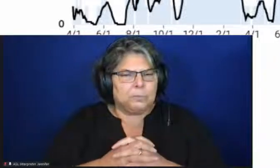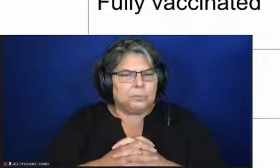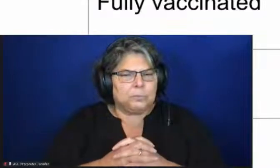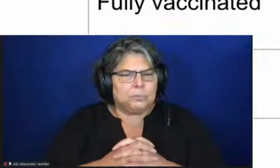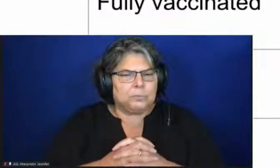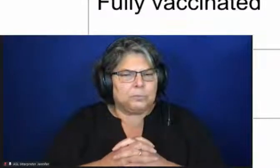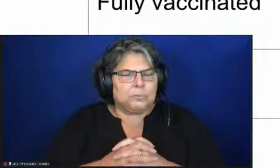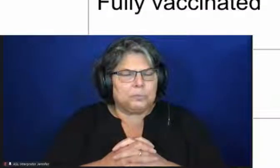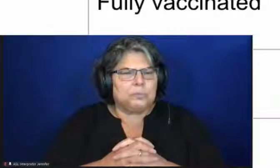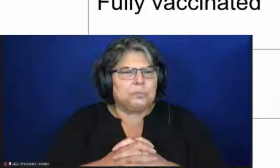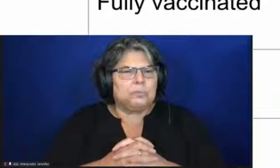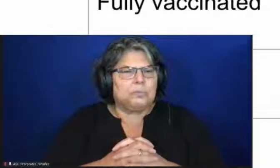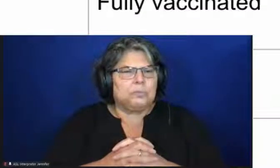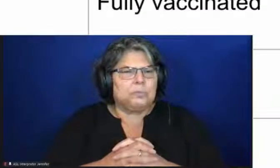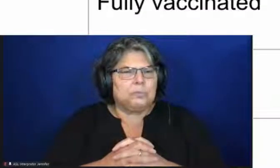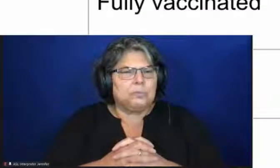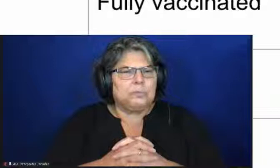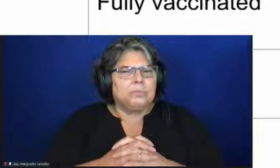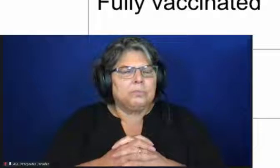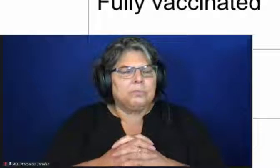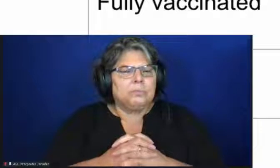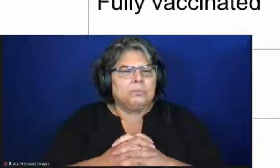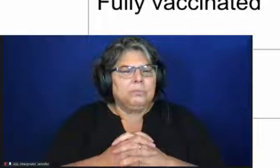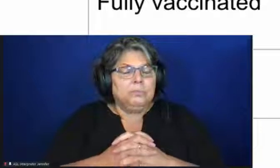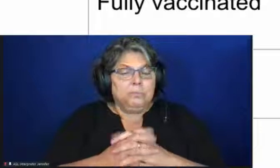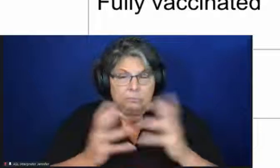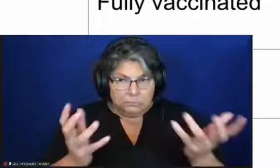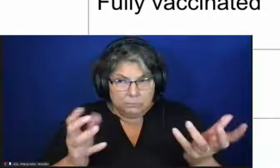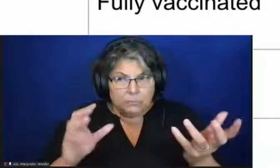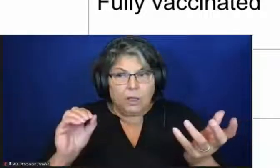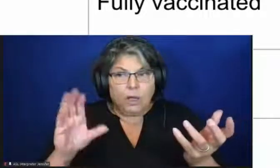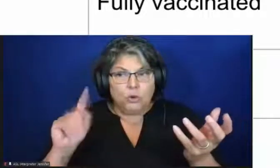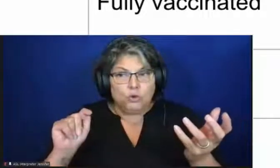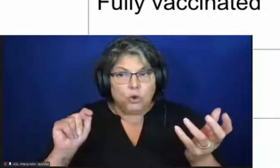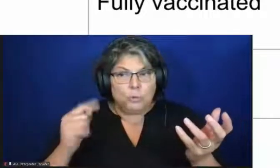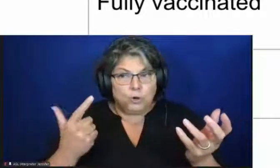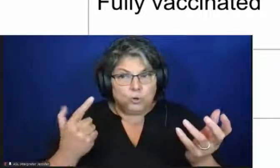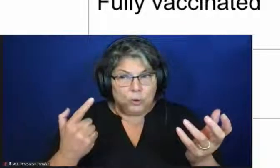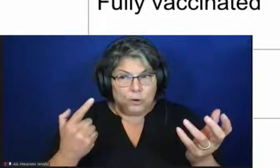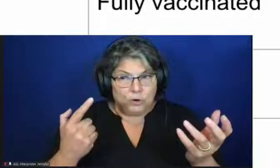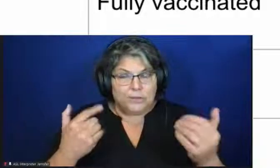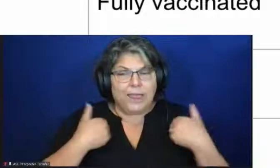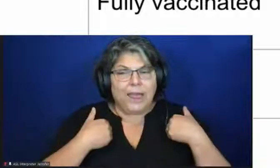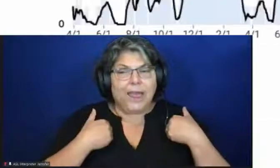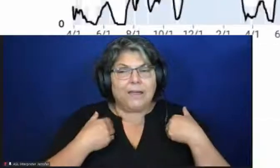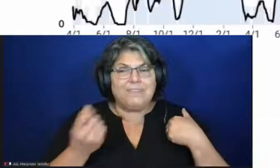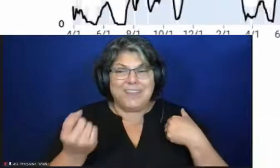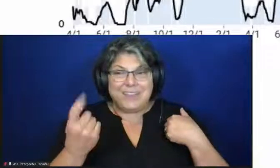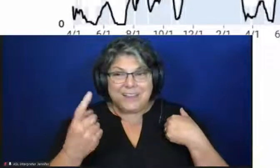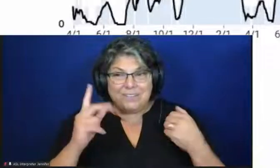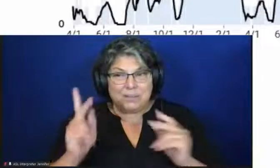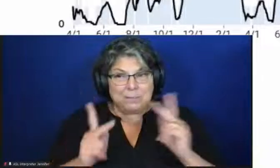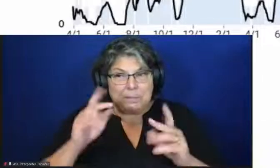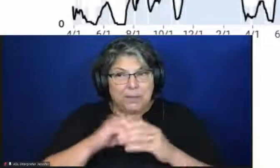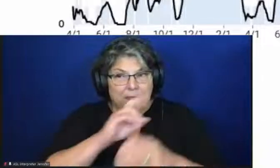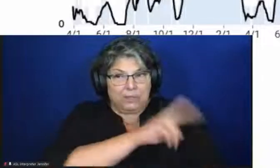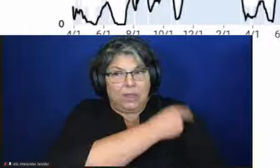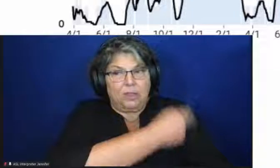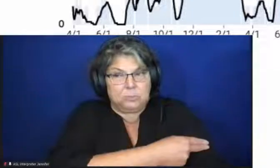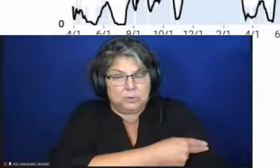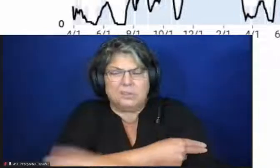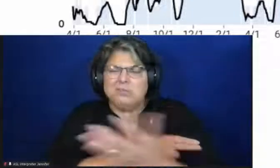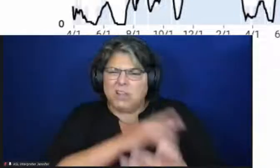So as of October 21st, we had 11 patients in our hospital, including 3 from